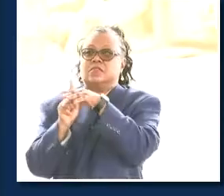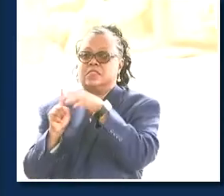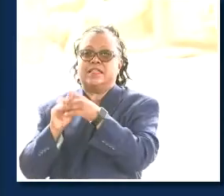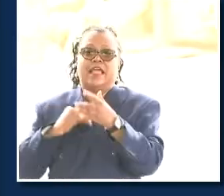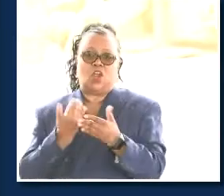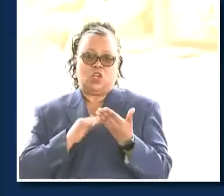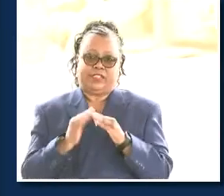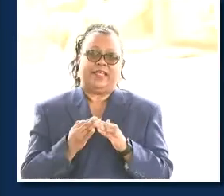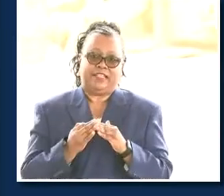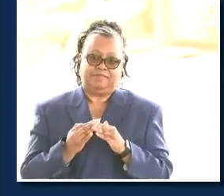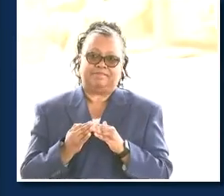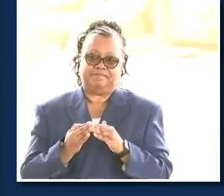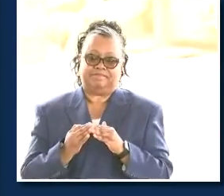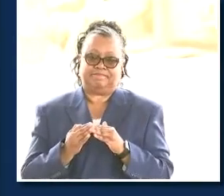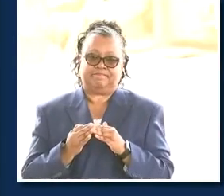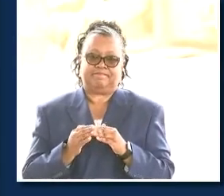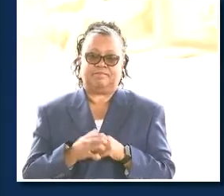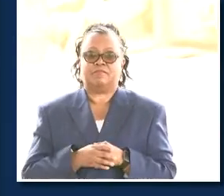our city.